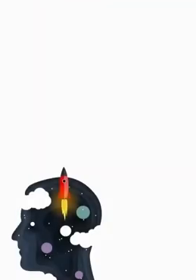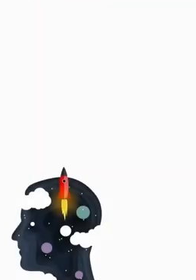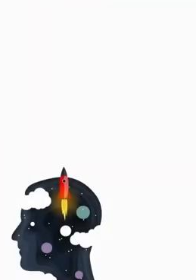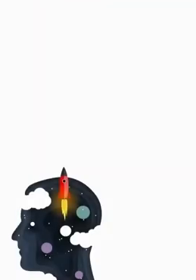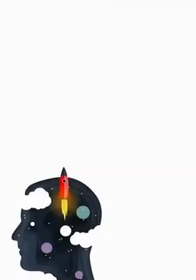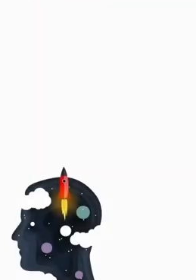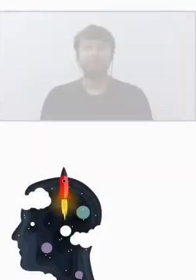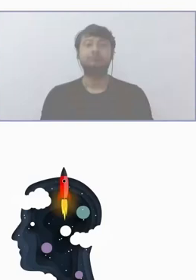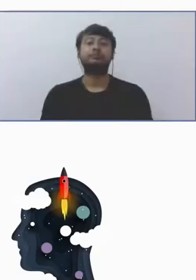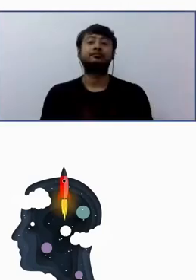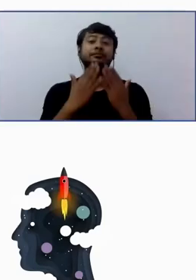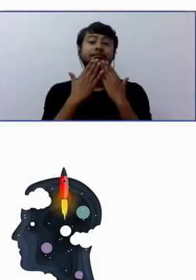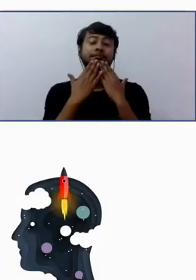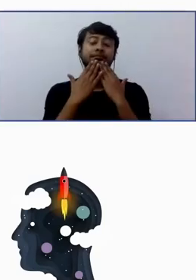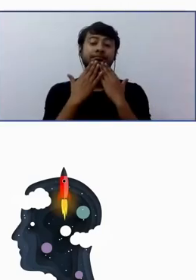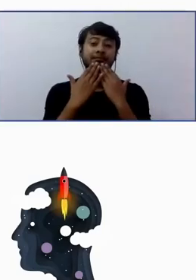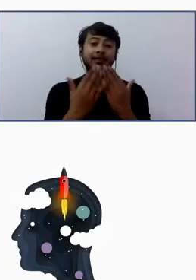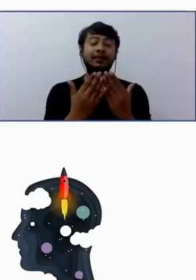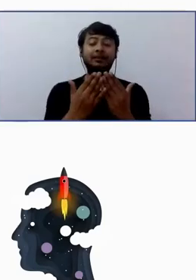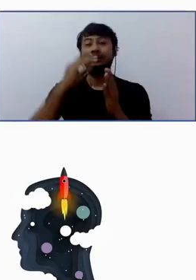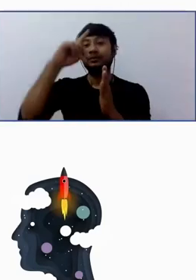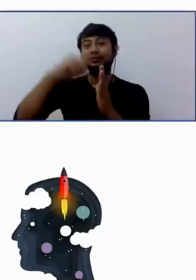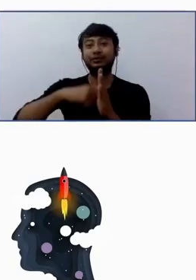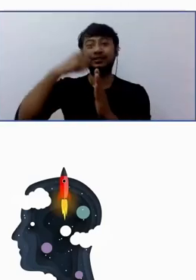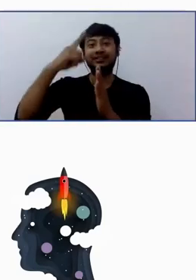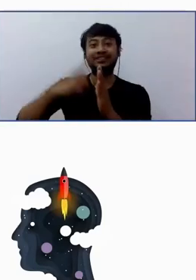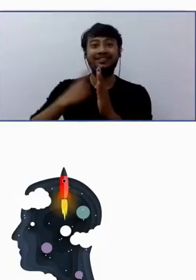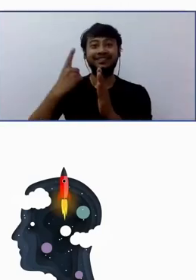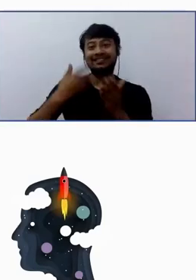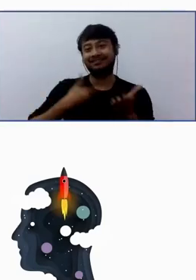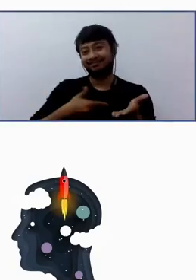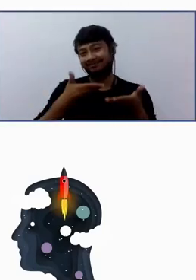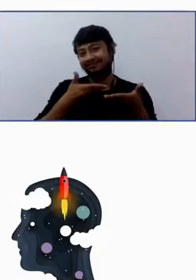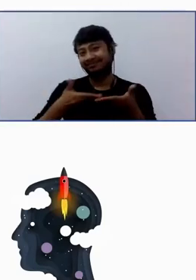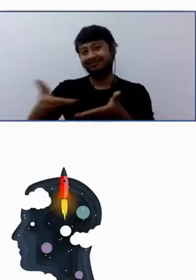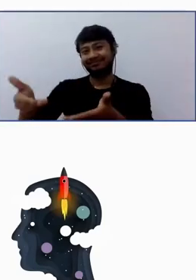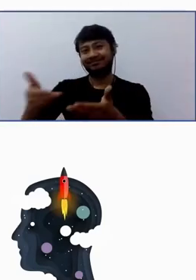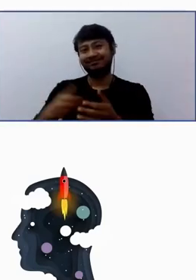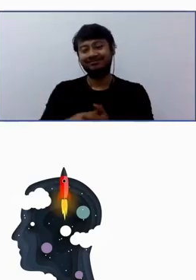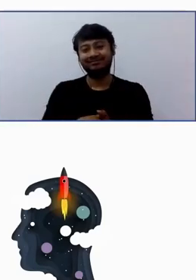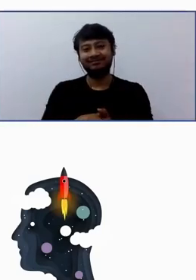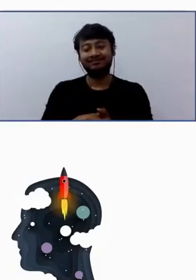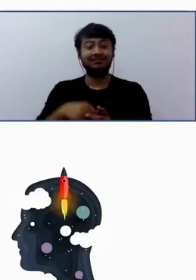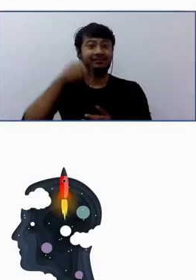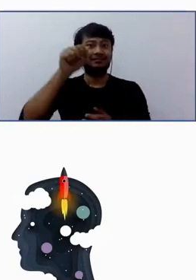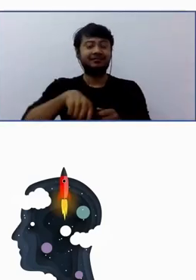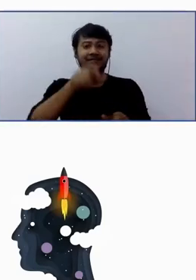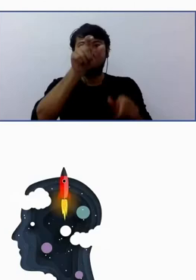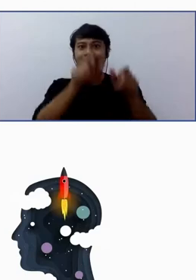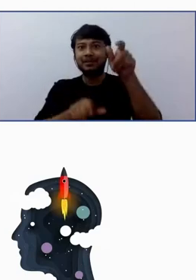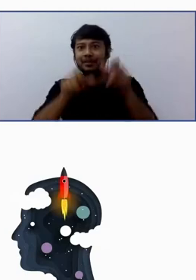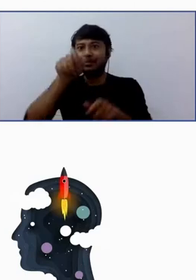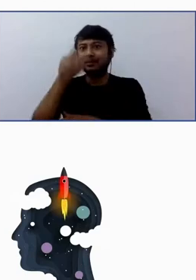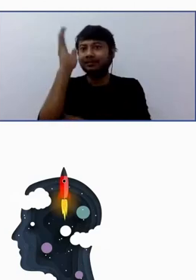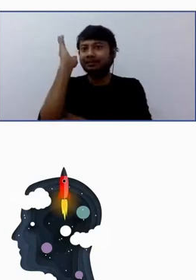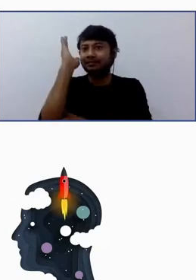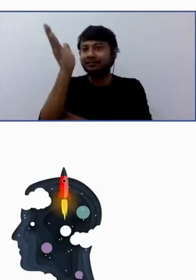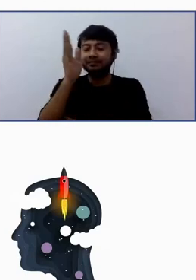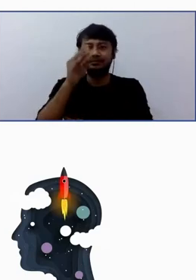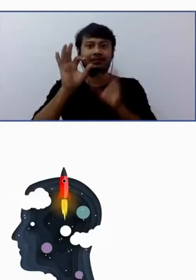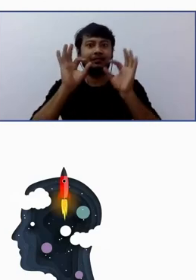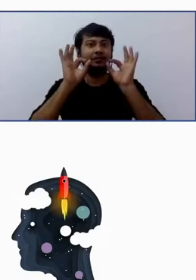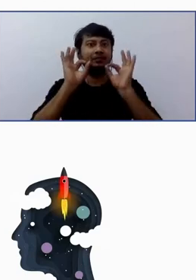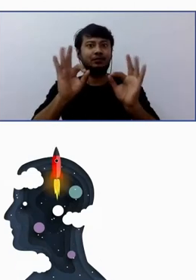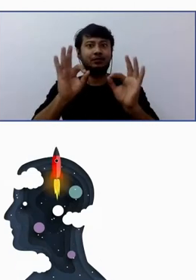Thank you, Justin, for the warm introduction. We have truly inspiring and engaging panelists waiting to share their views today. Let